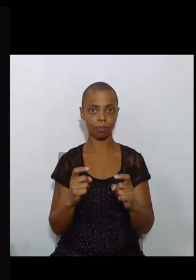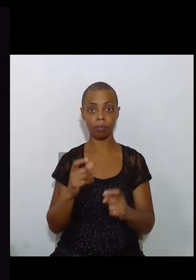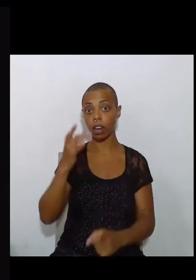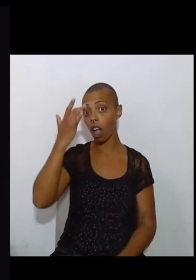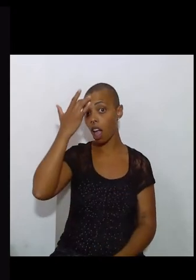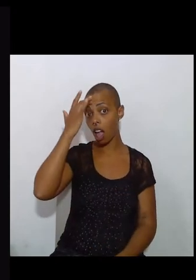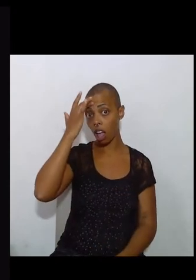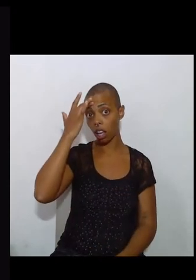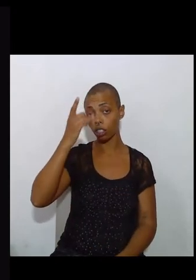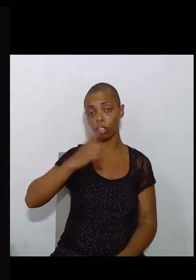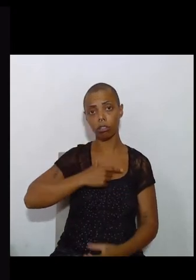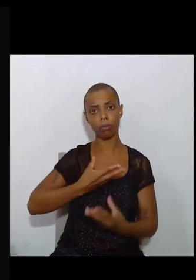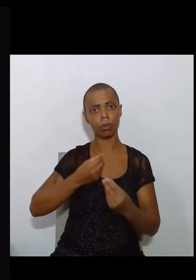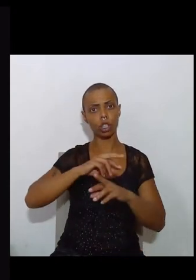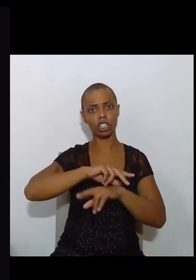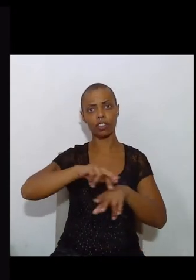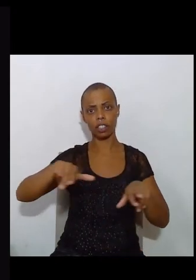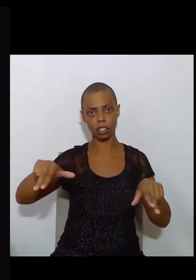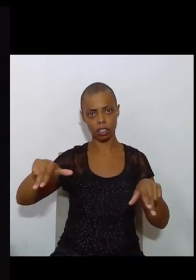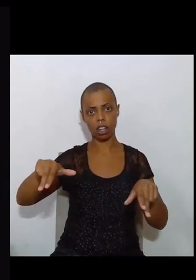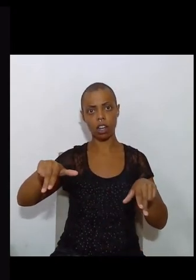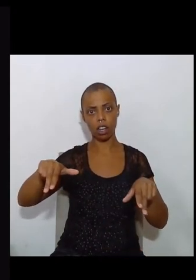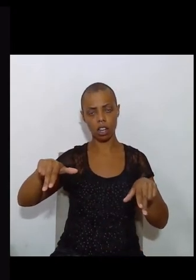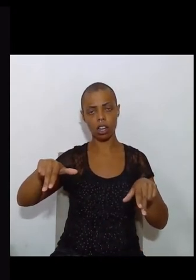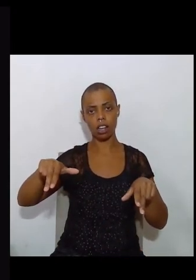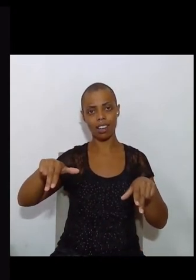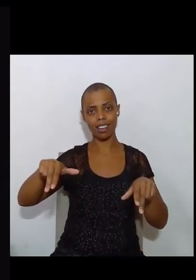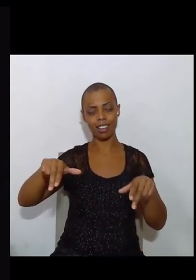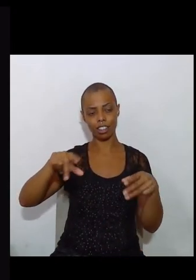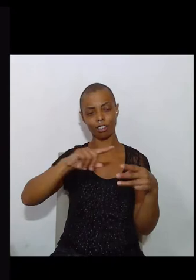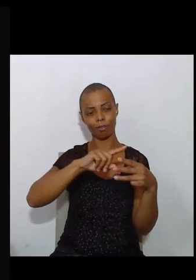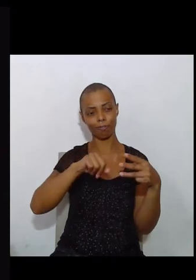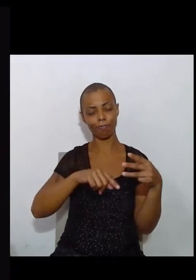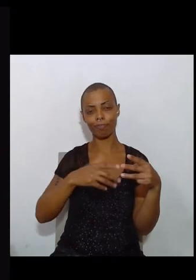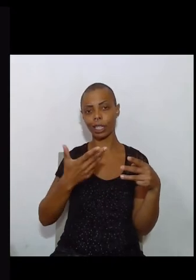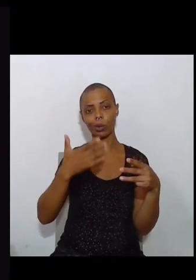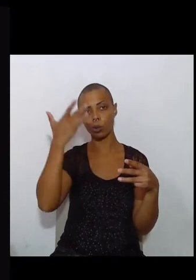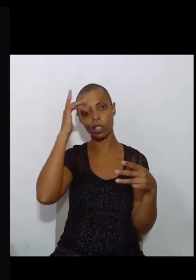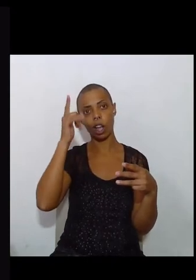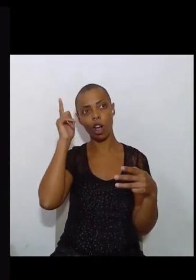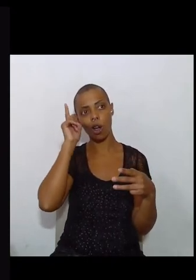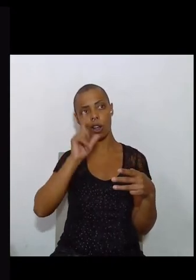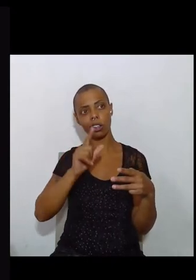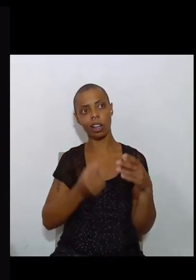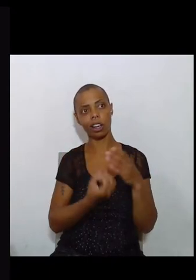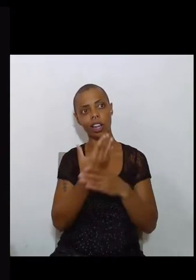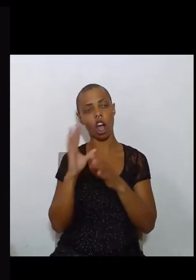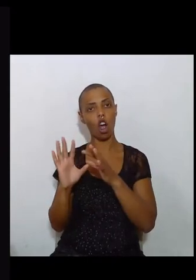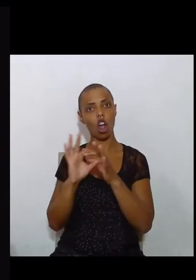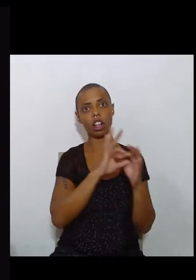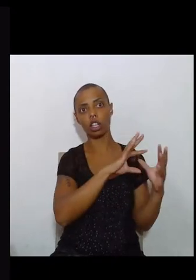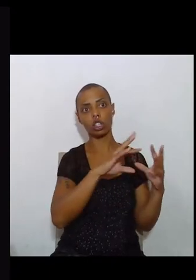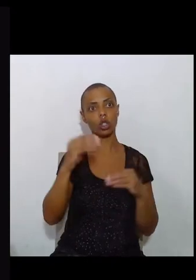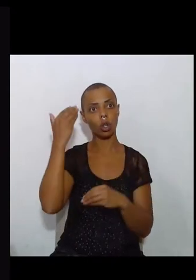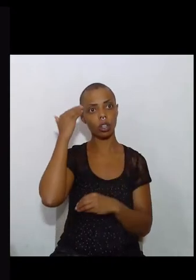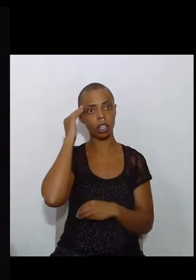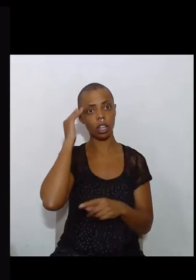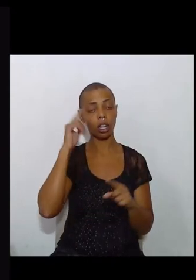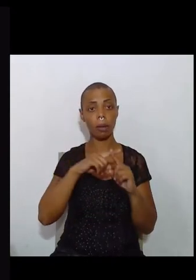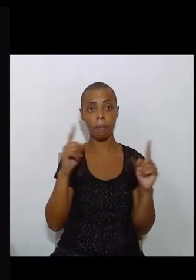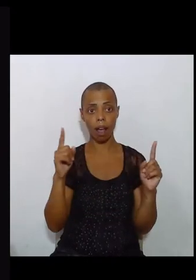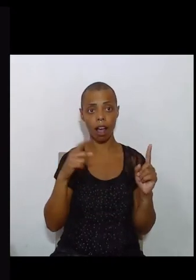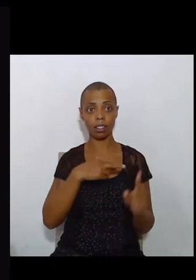if I can create a context for uh everybody to understand that but religion has been a